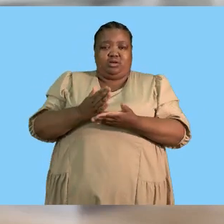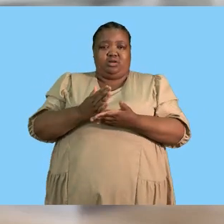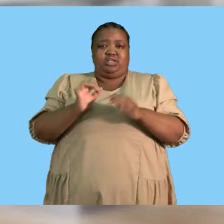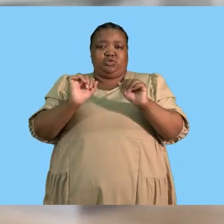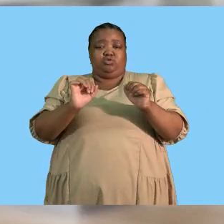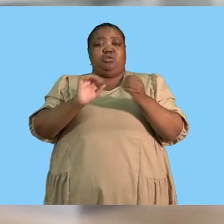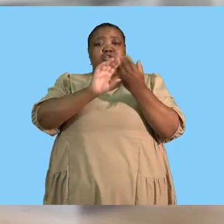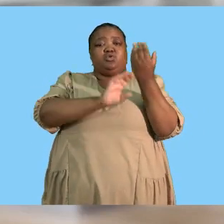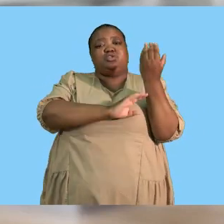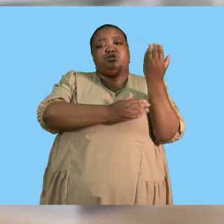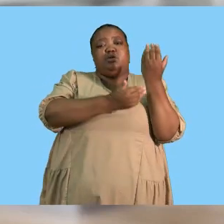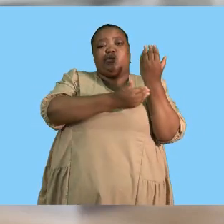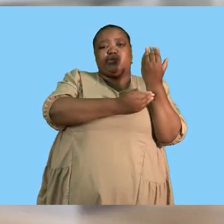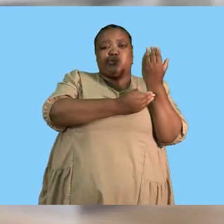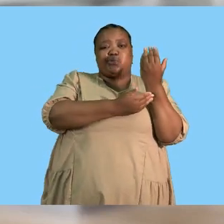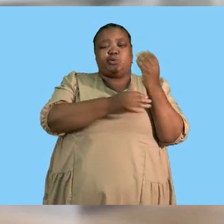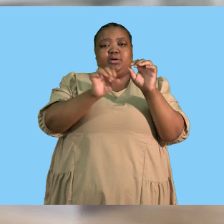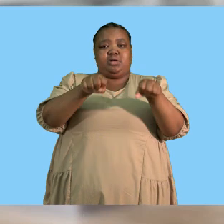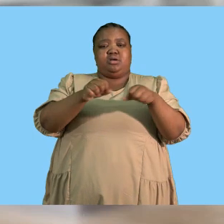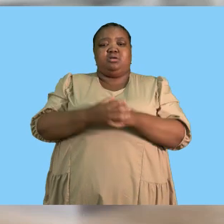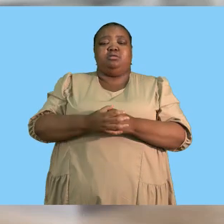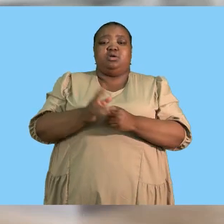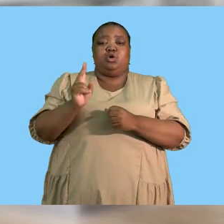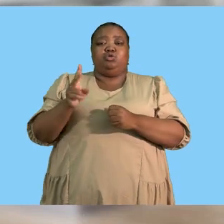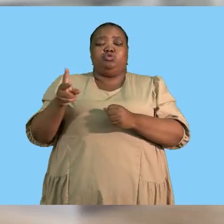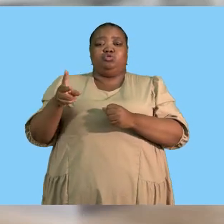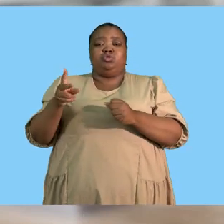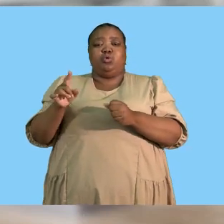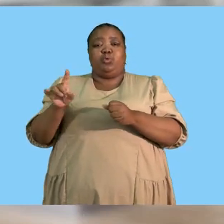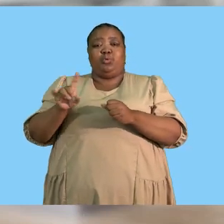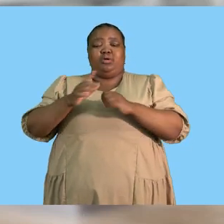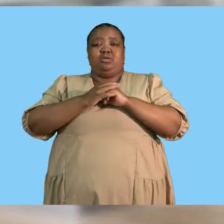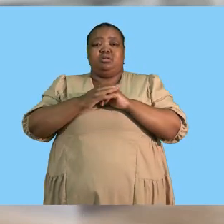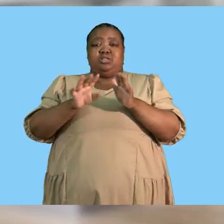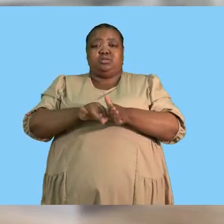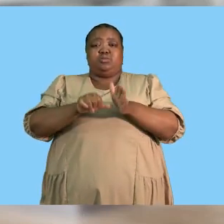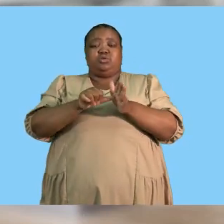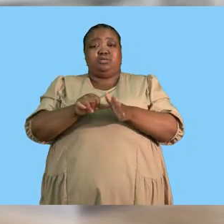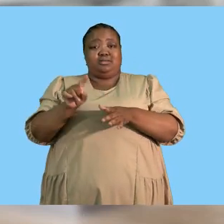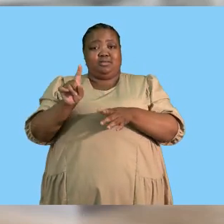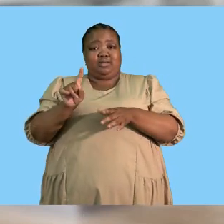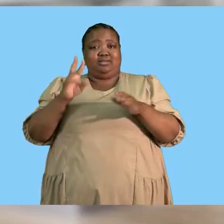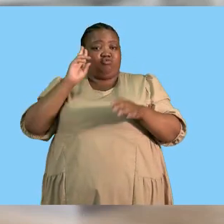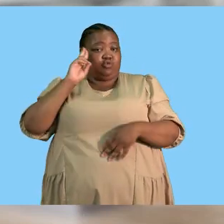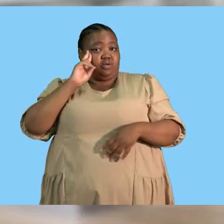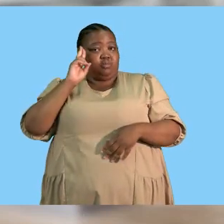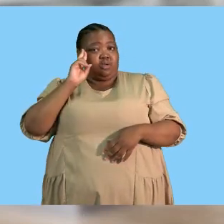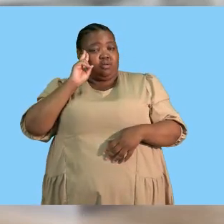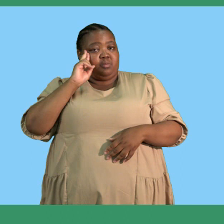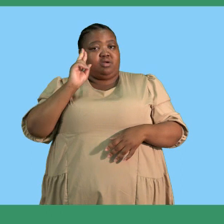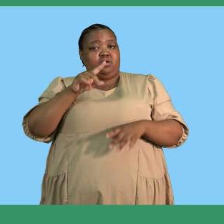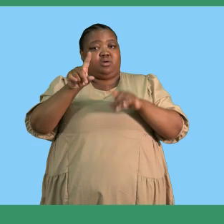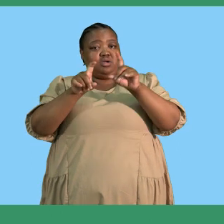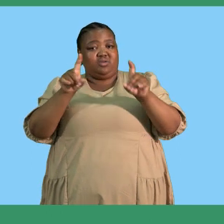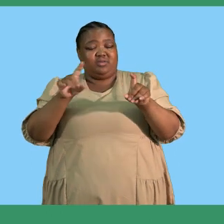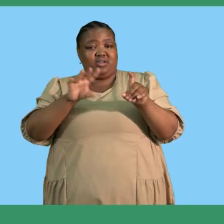rights according to the Constitution. Then also, it is very important to remember that